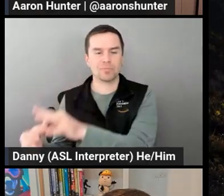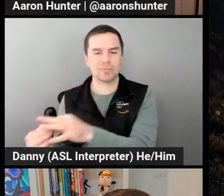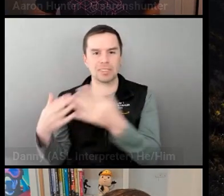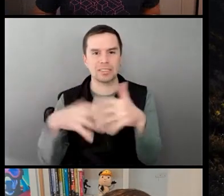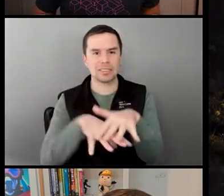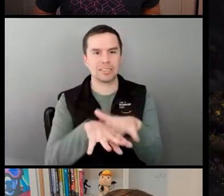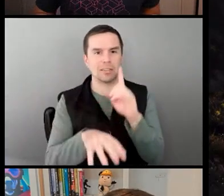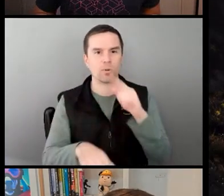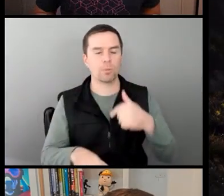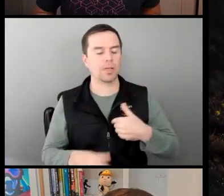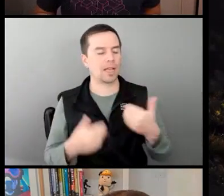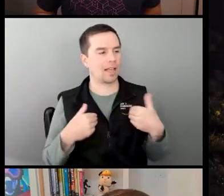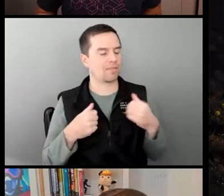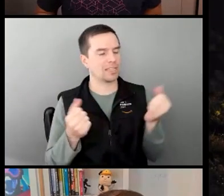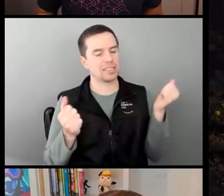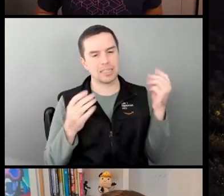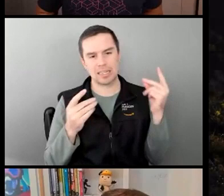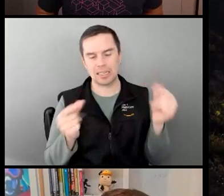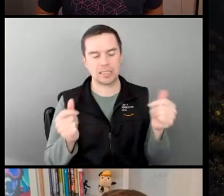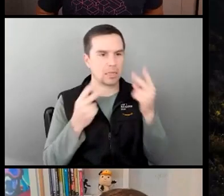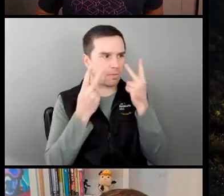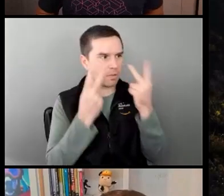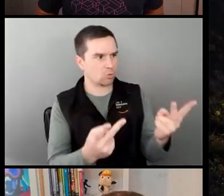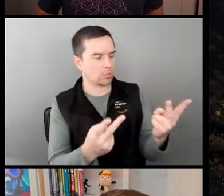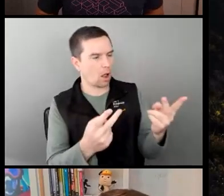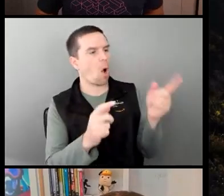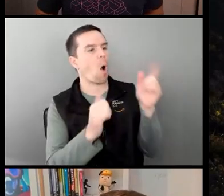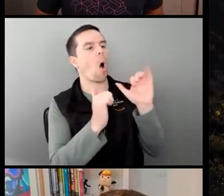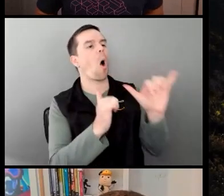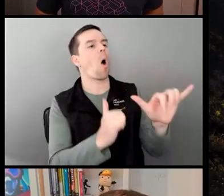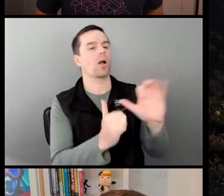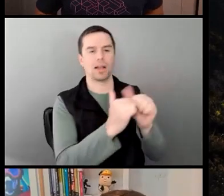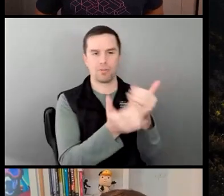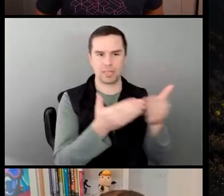how things are connected without having to churn through all that template or all that code.